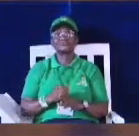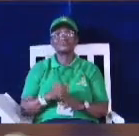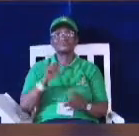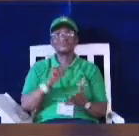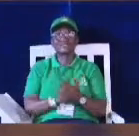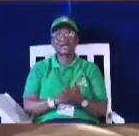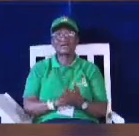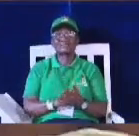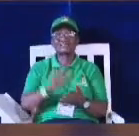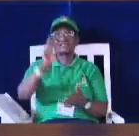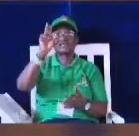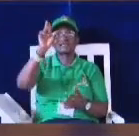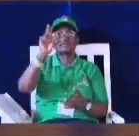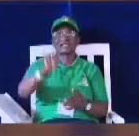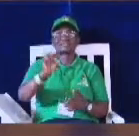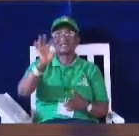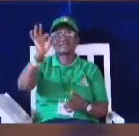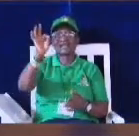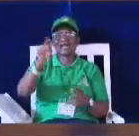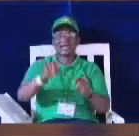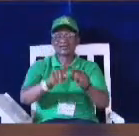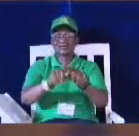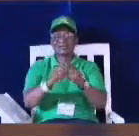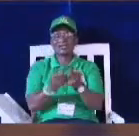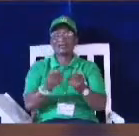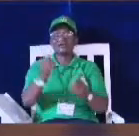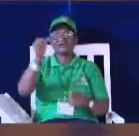that the 39 categories